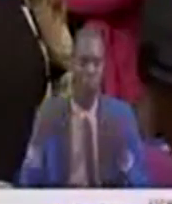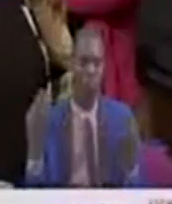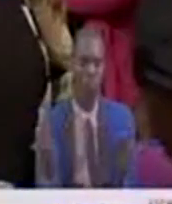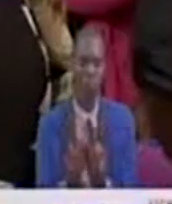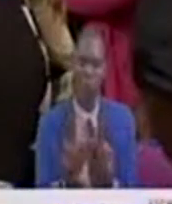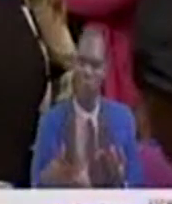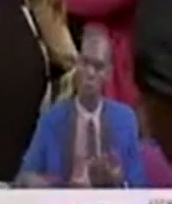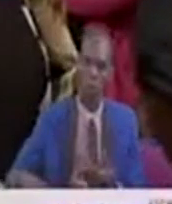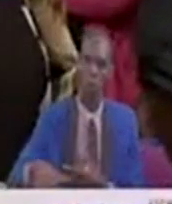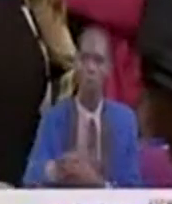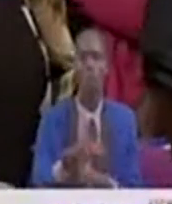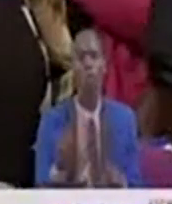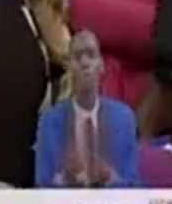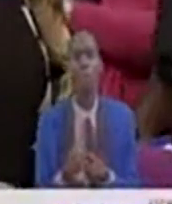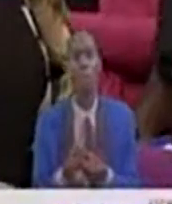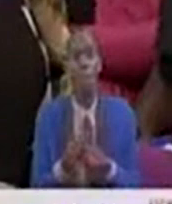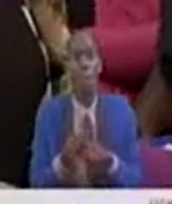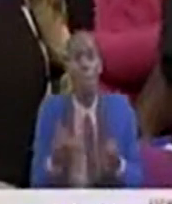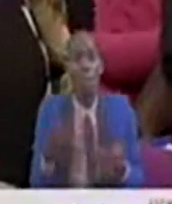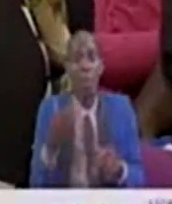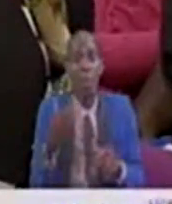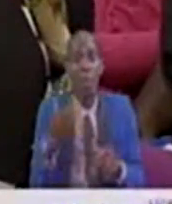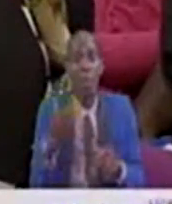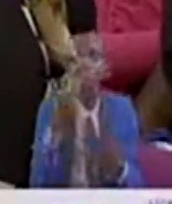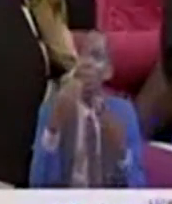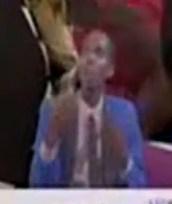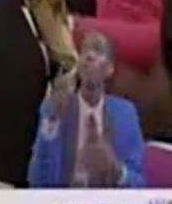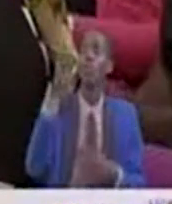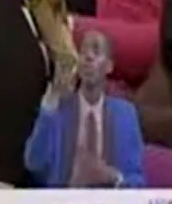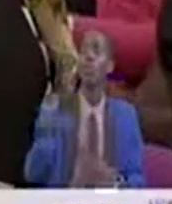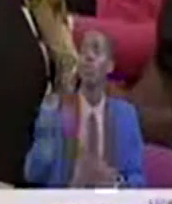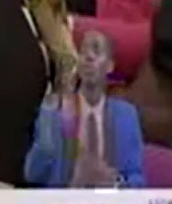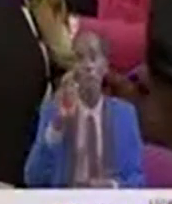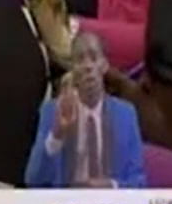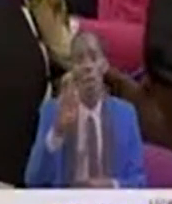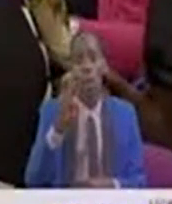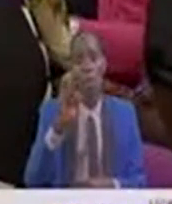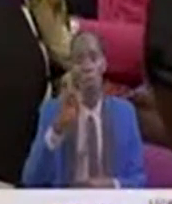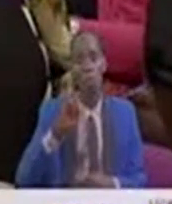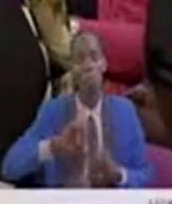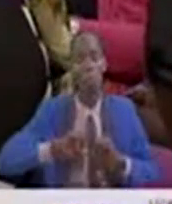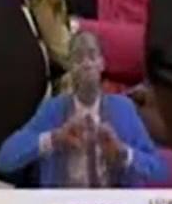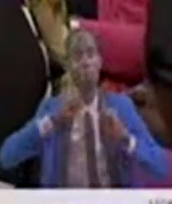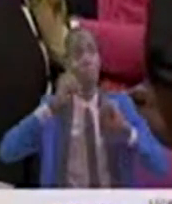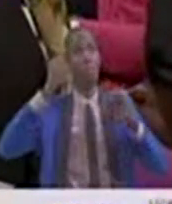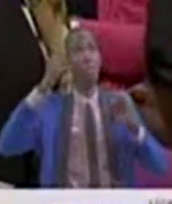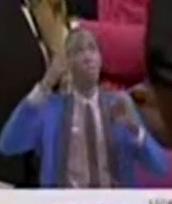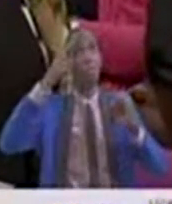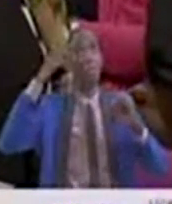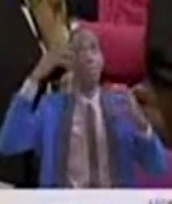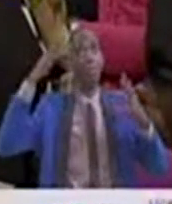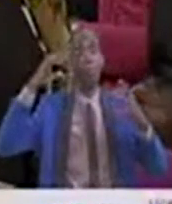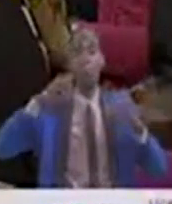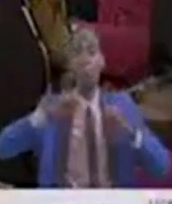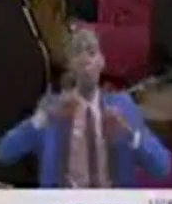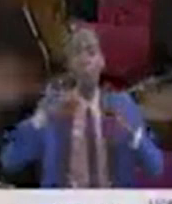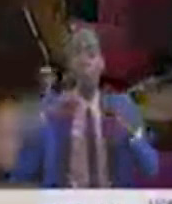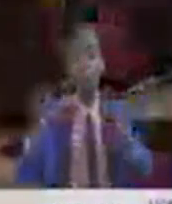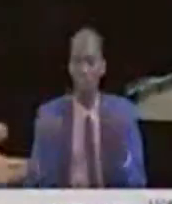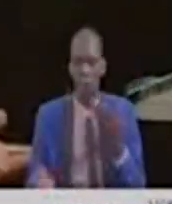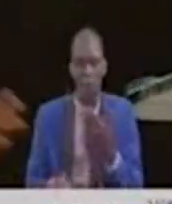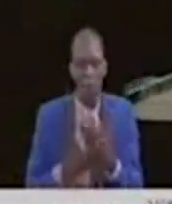thine. Thank God the man woke up early in the morning and restored Sarah, his wife.